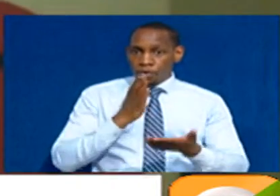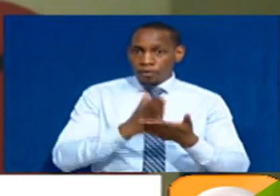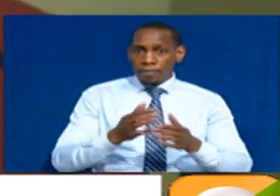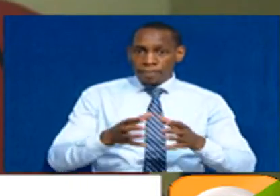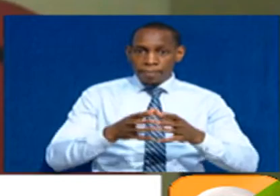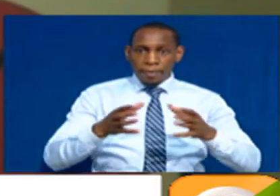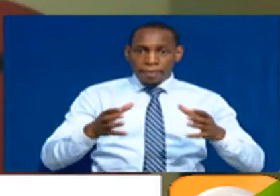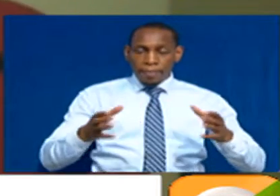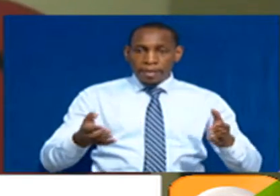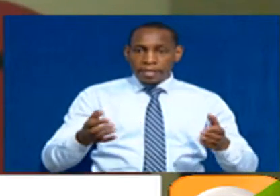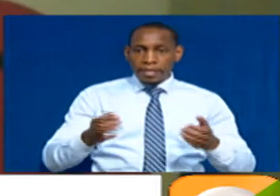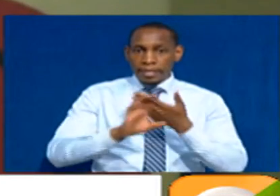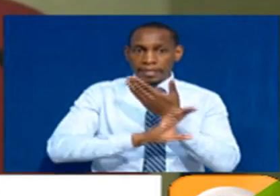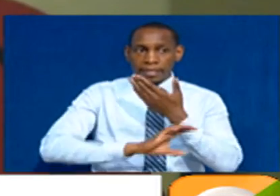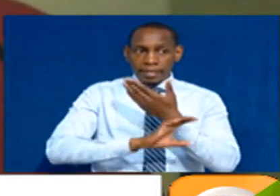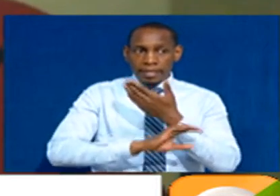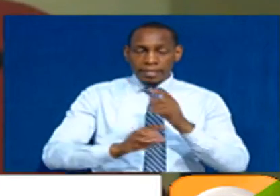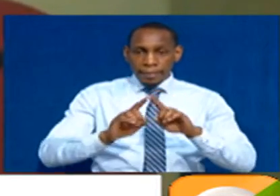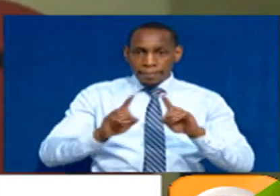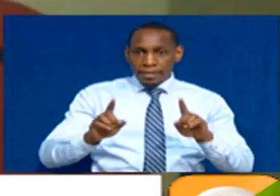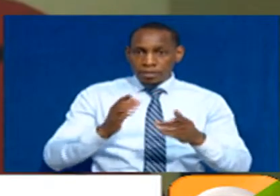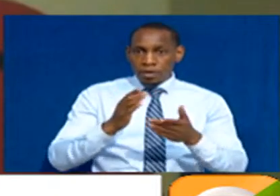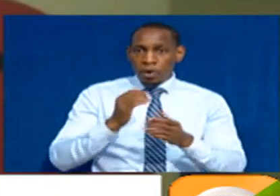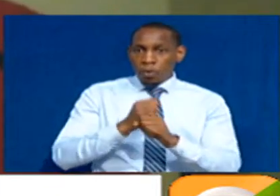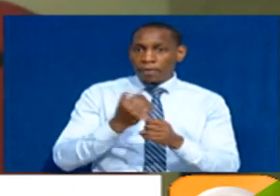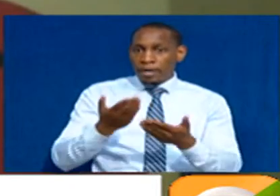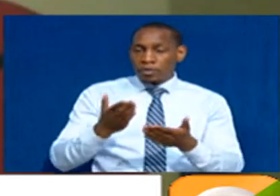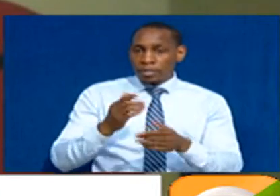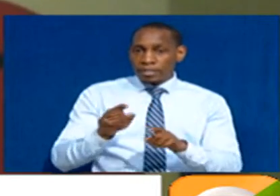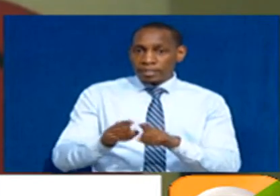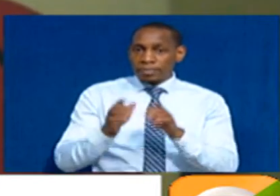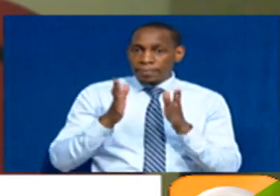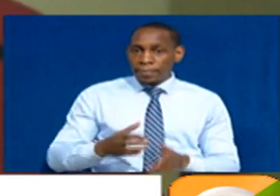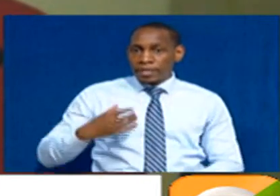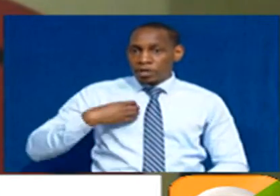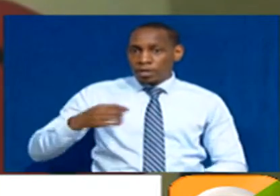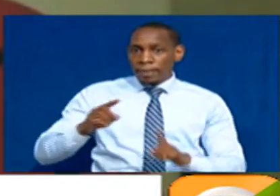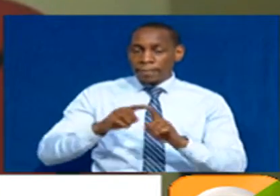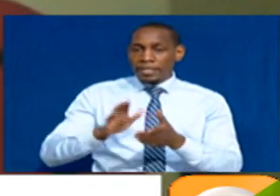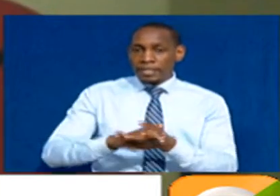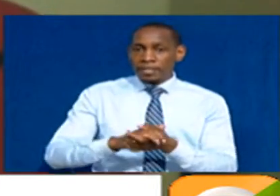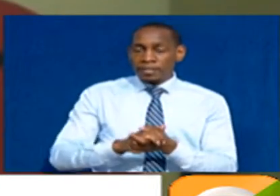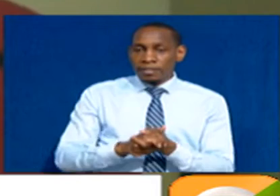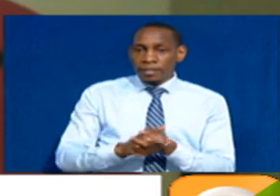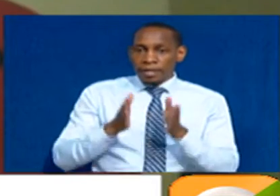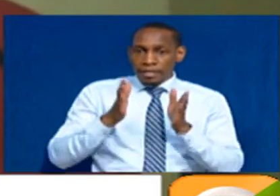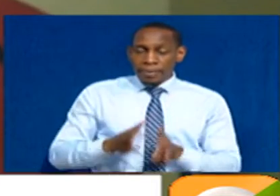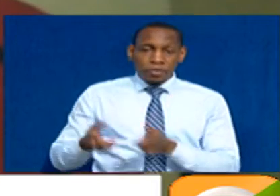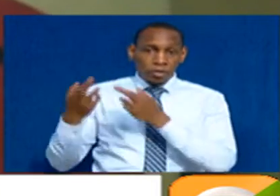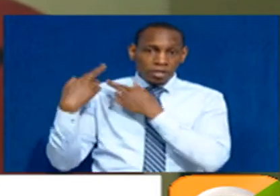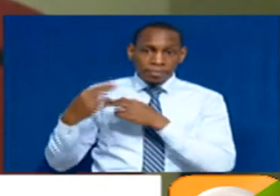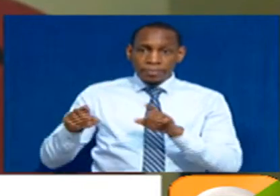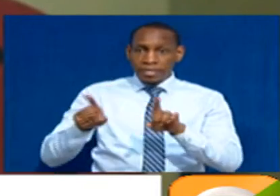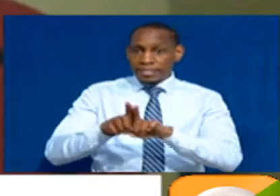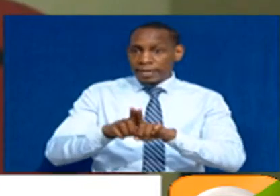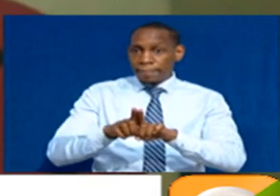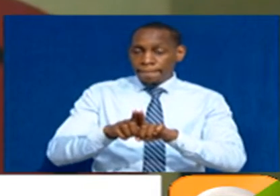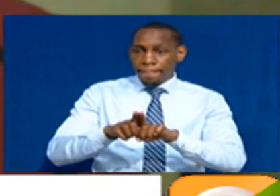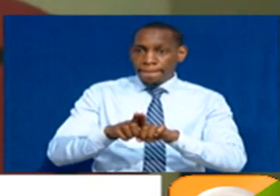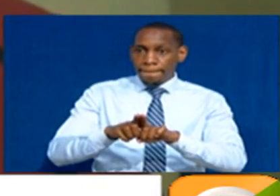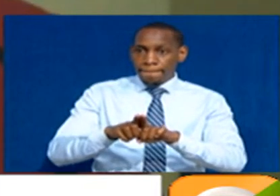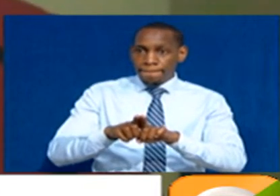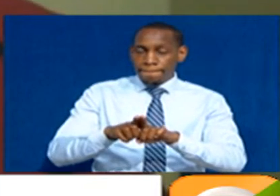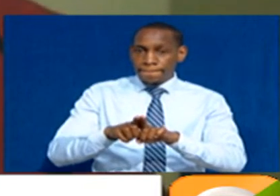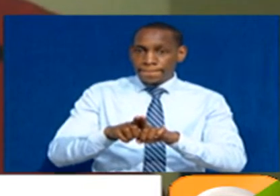ensuring the growth of this country. But how do you do it, even if it's your personal wealth? But isn't there that personal responsibility as well, you